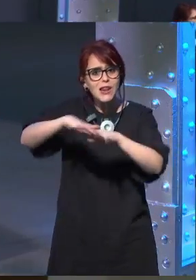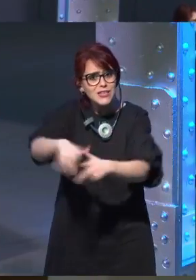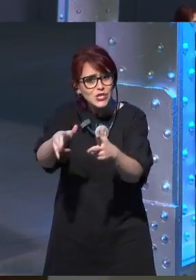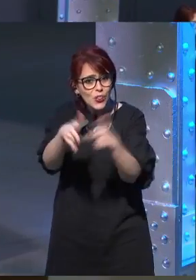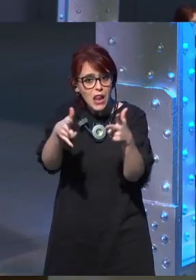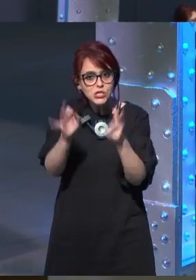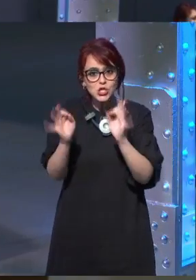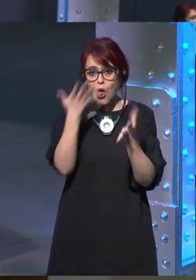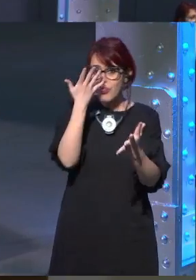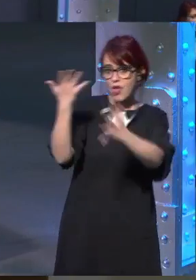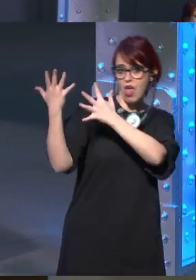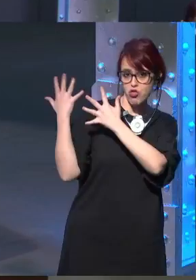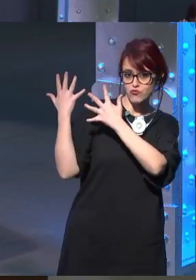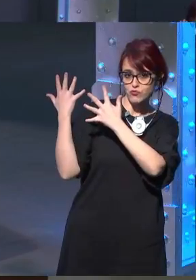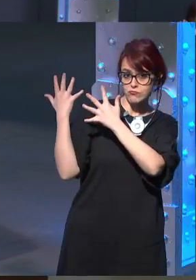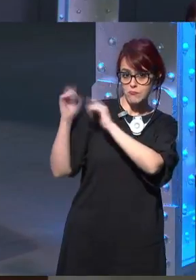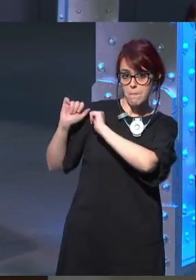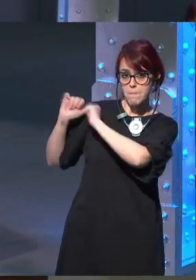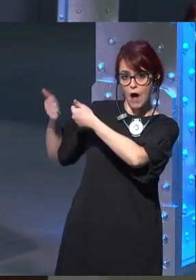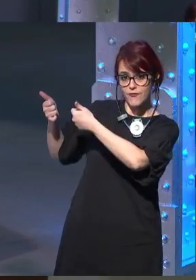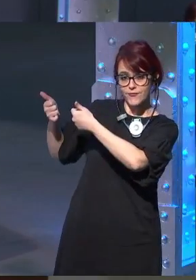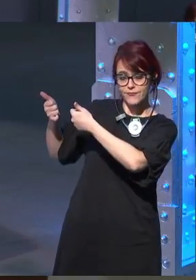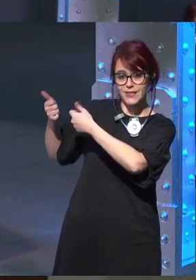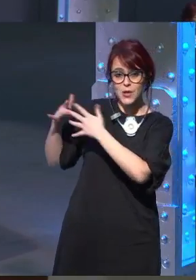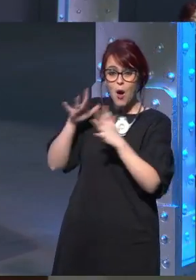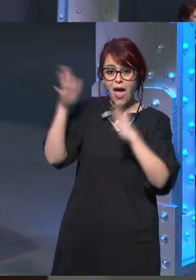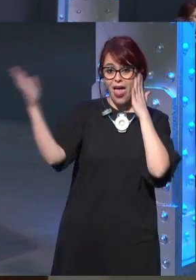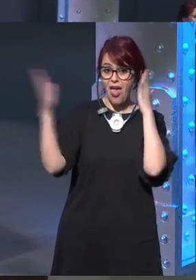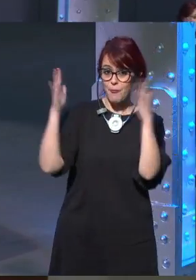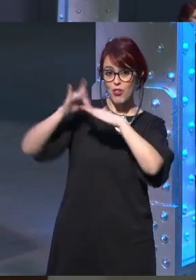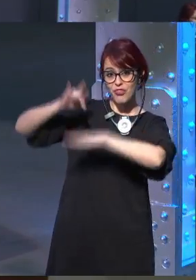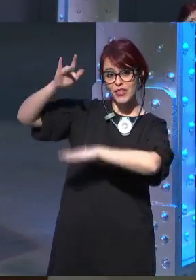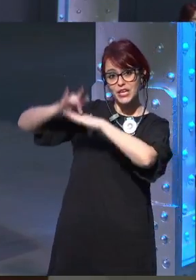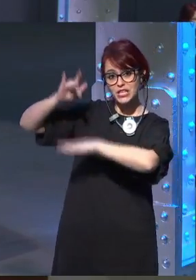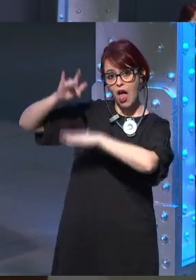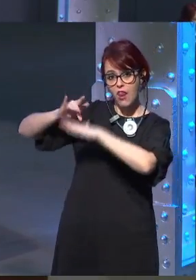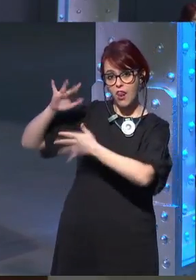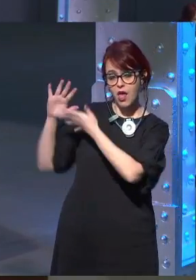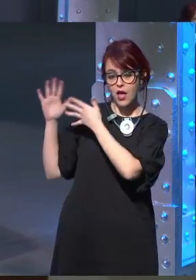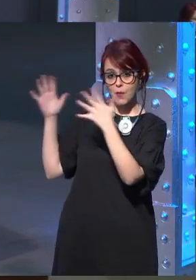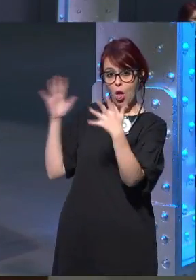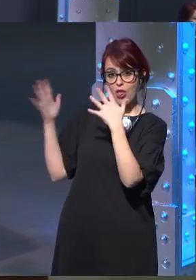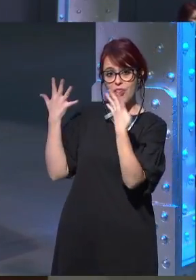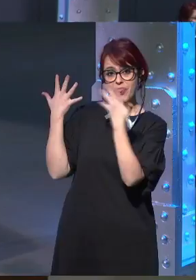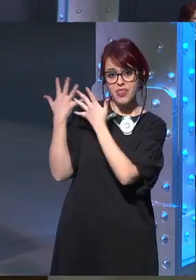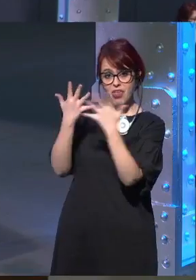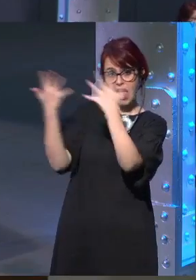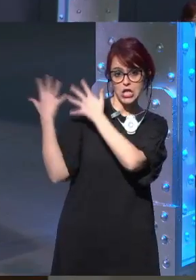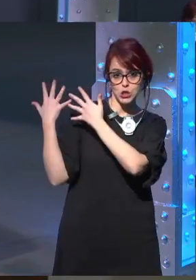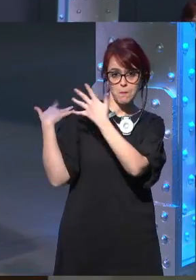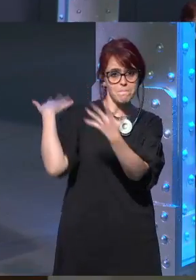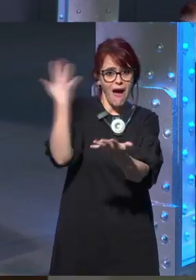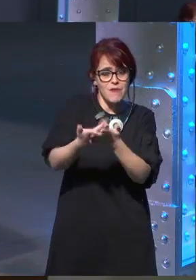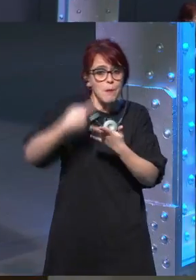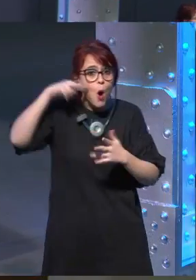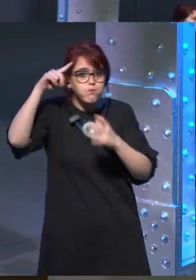old. The digital age, the social age is only 10 years old. We're not the experts. We have no authority. In many